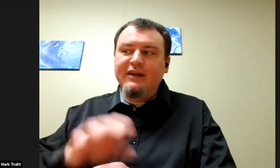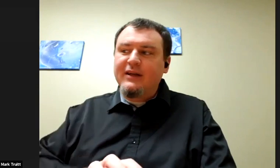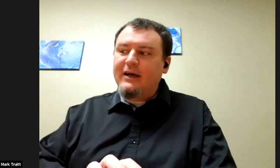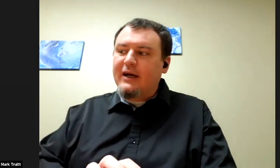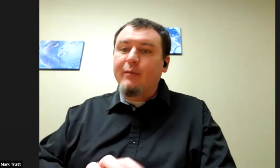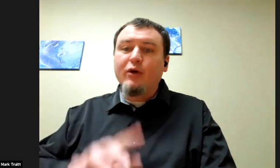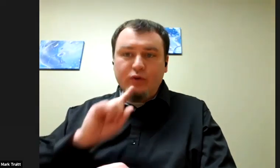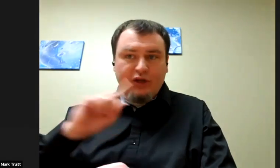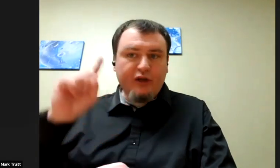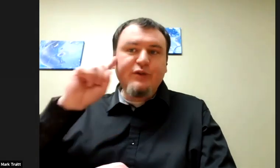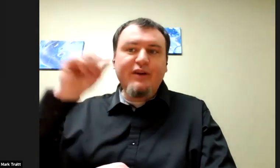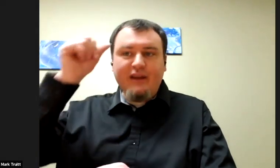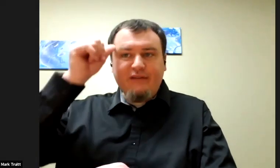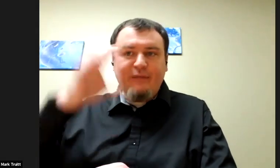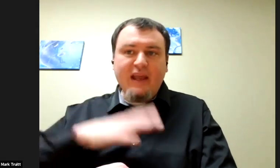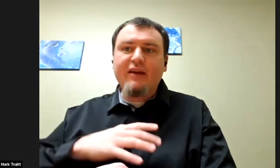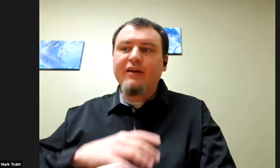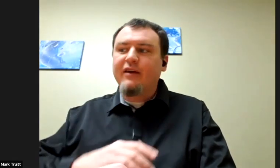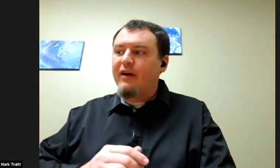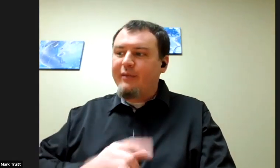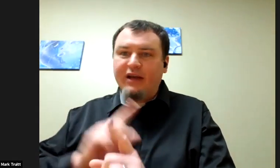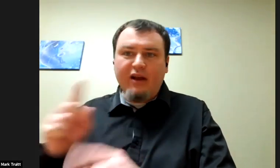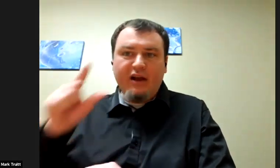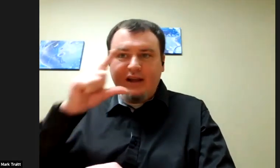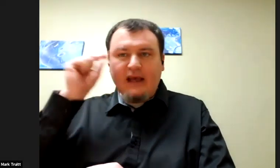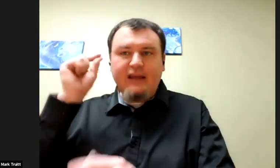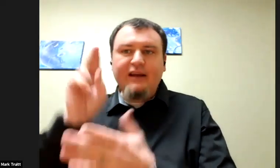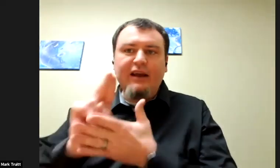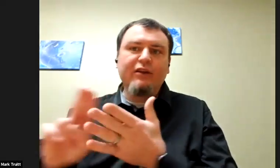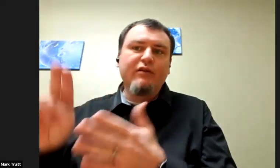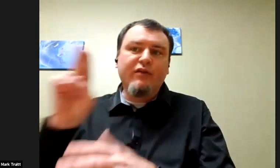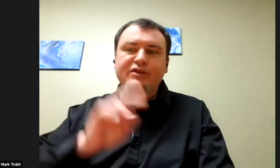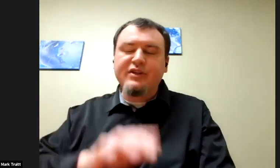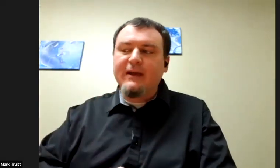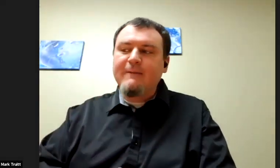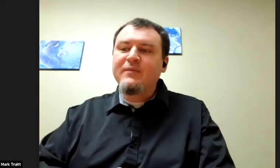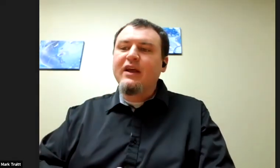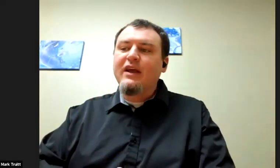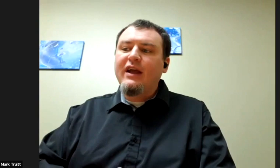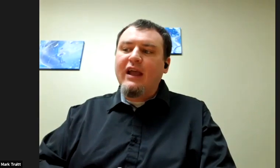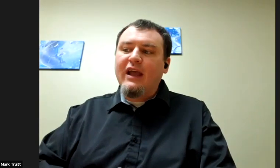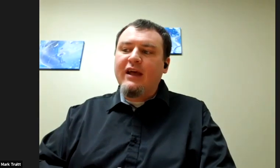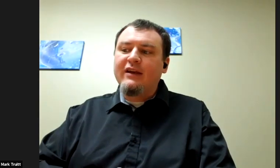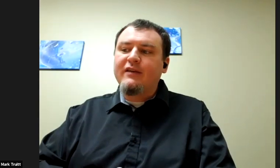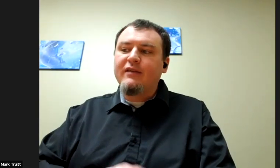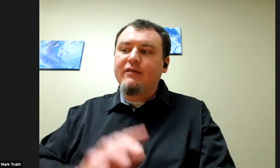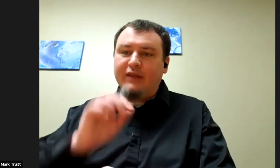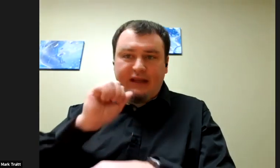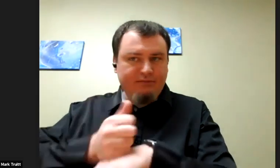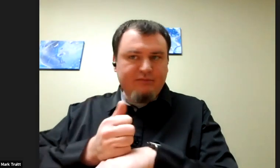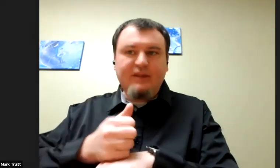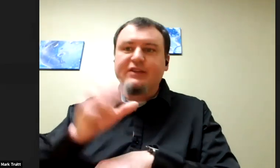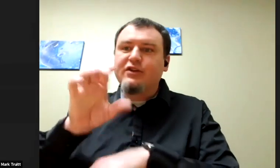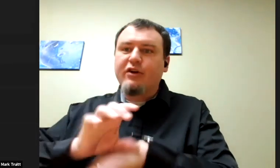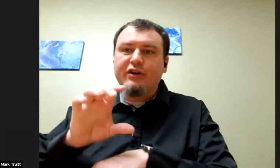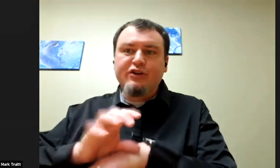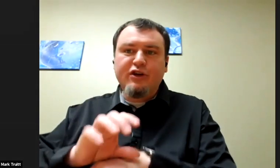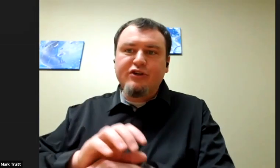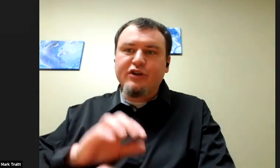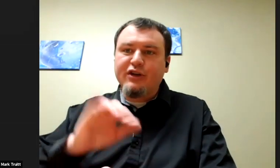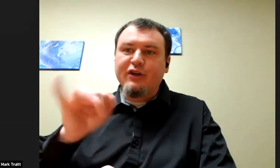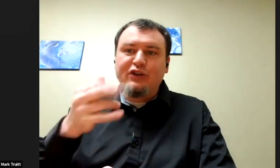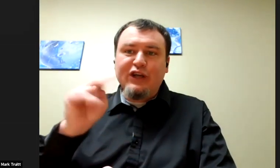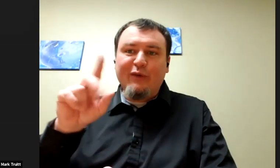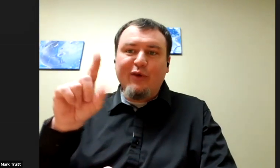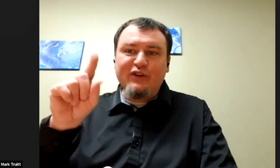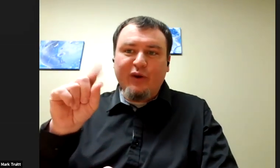Hansen, who was also a deaf man, had gone to Gallaudet University, and they started a